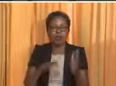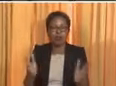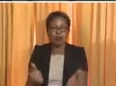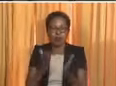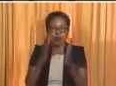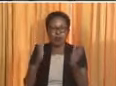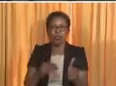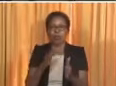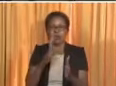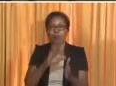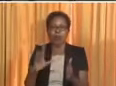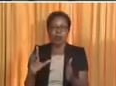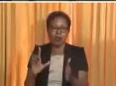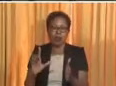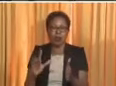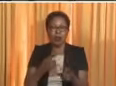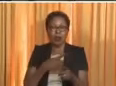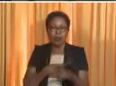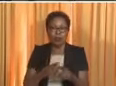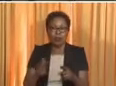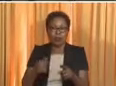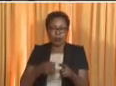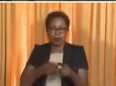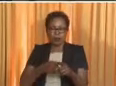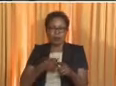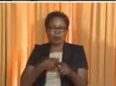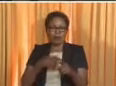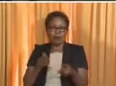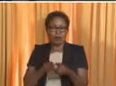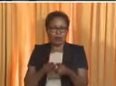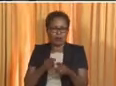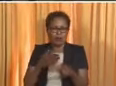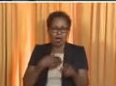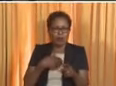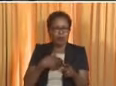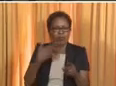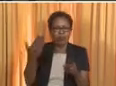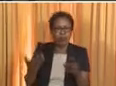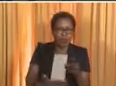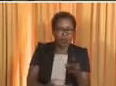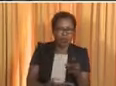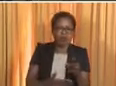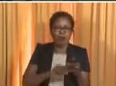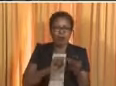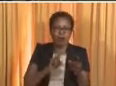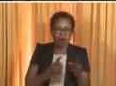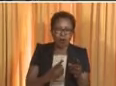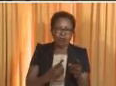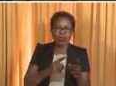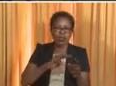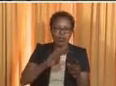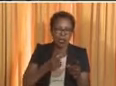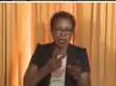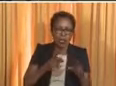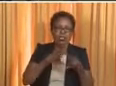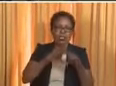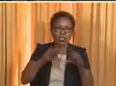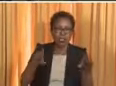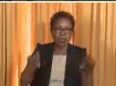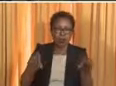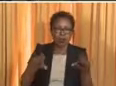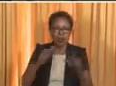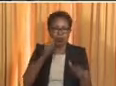committee steering bill. There are also major differences in the preambles, in the first and second schedule, which